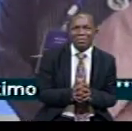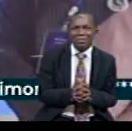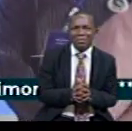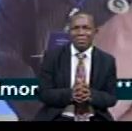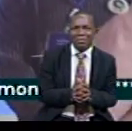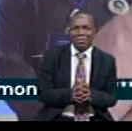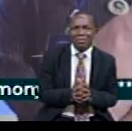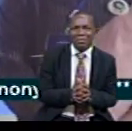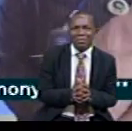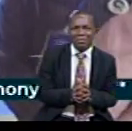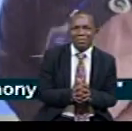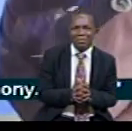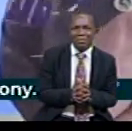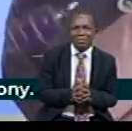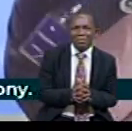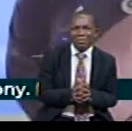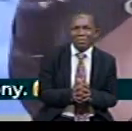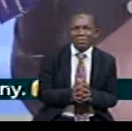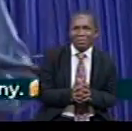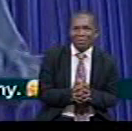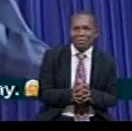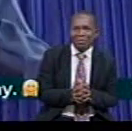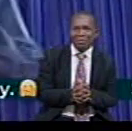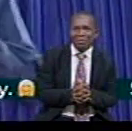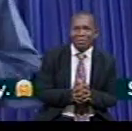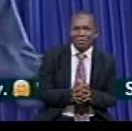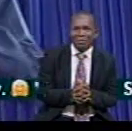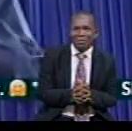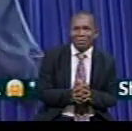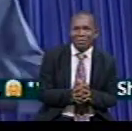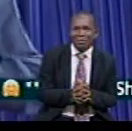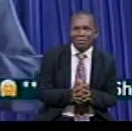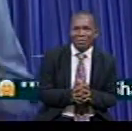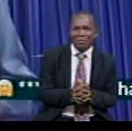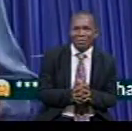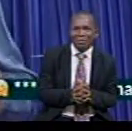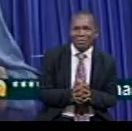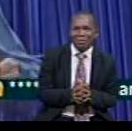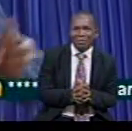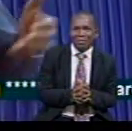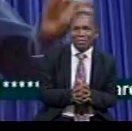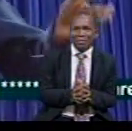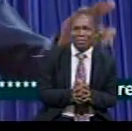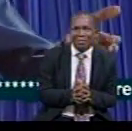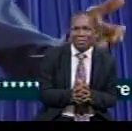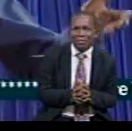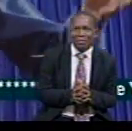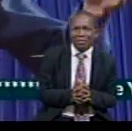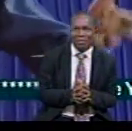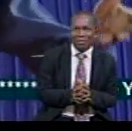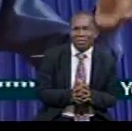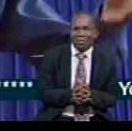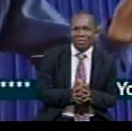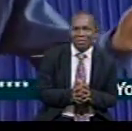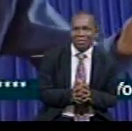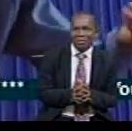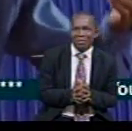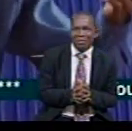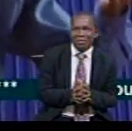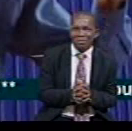ama ni nai asia peje peja ya o kwa manie mu kesie doctor a o